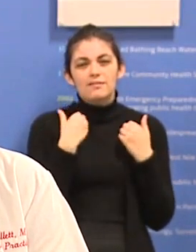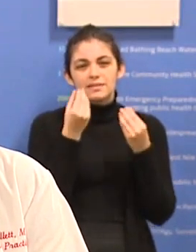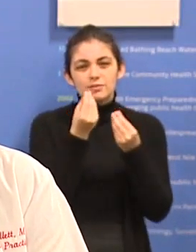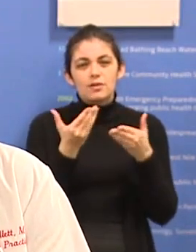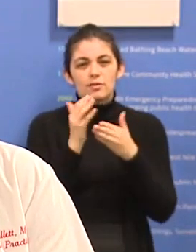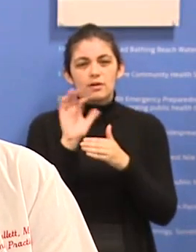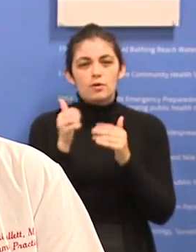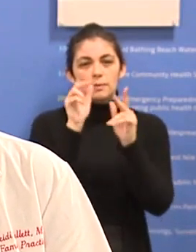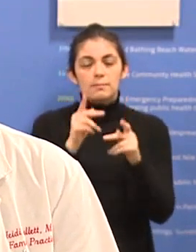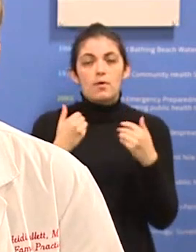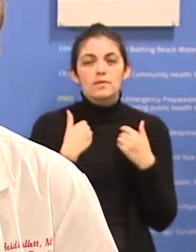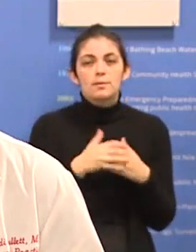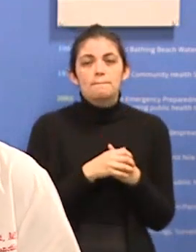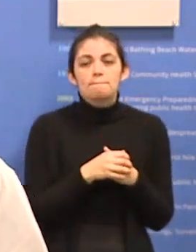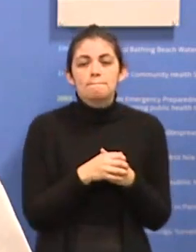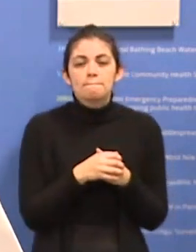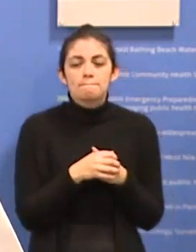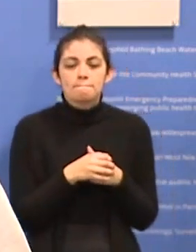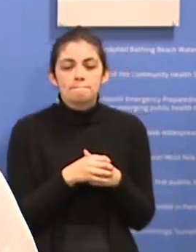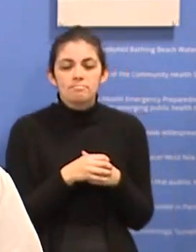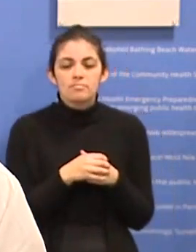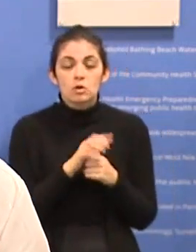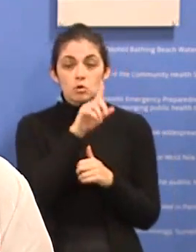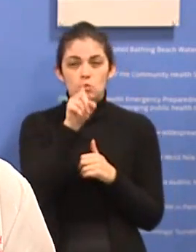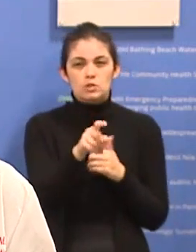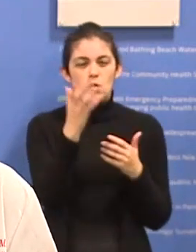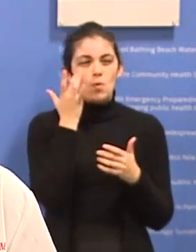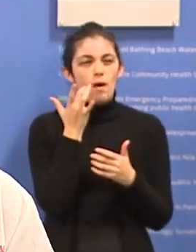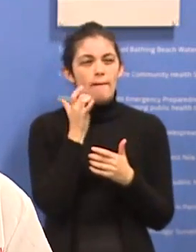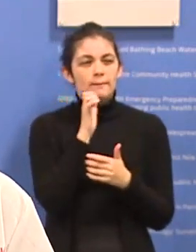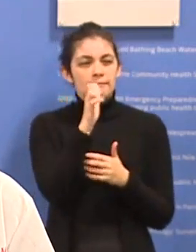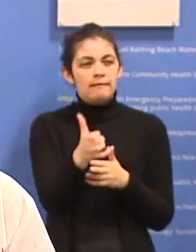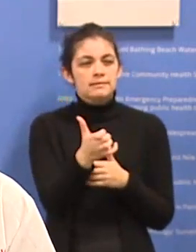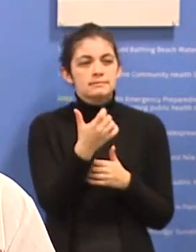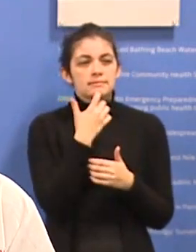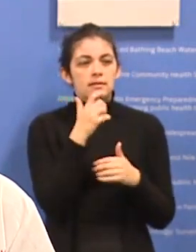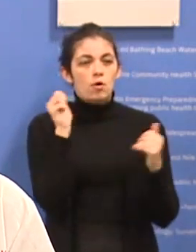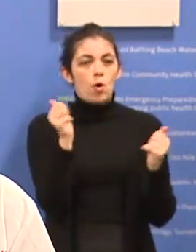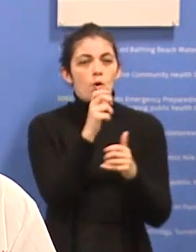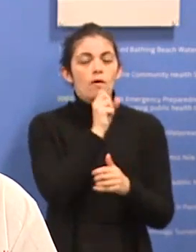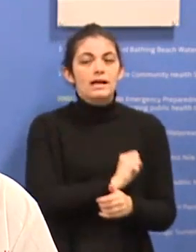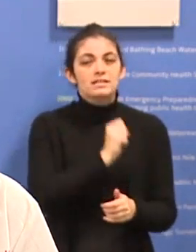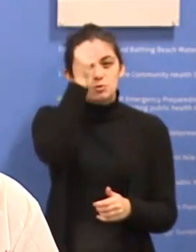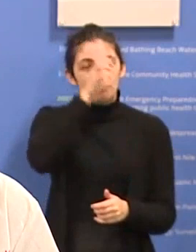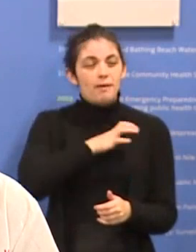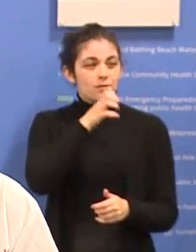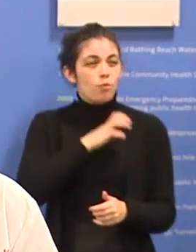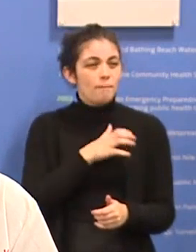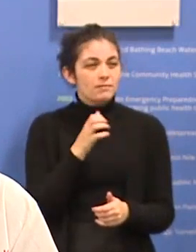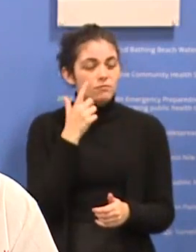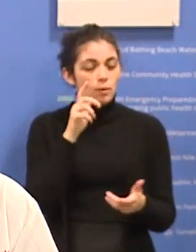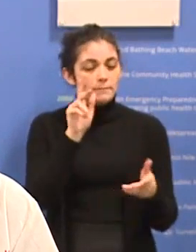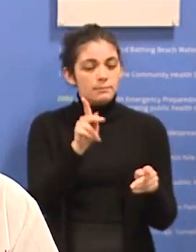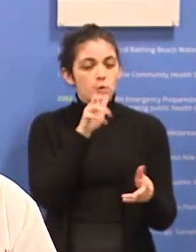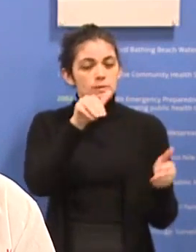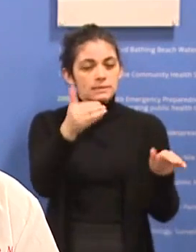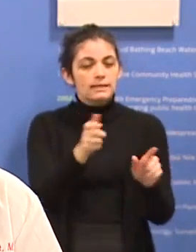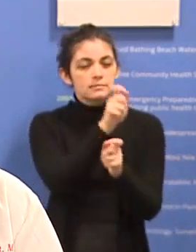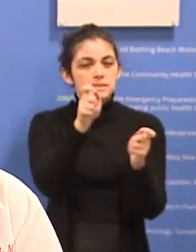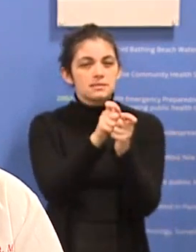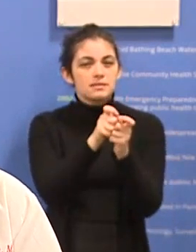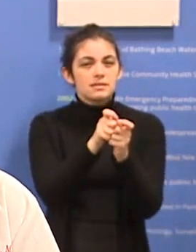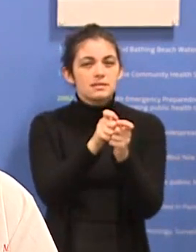that our neighbors are? Sure. So the question is, why are we not releasing age and gender of deaths and